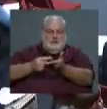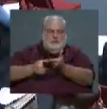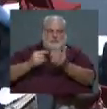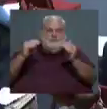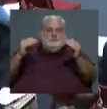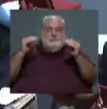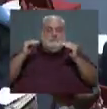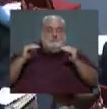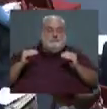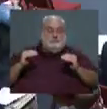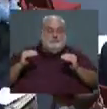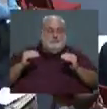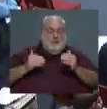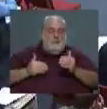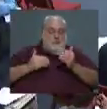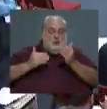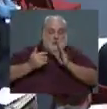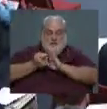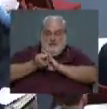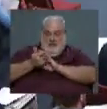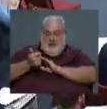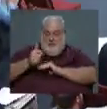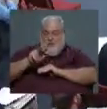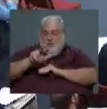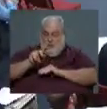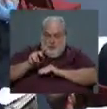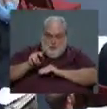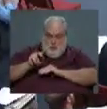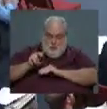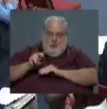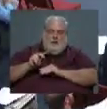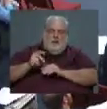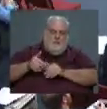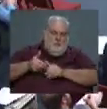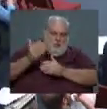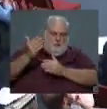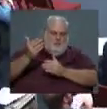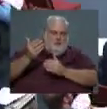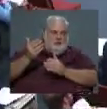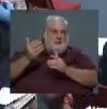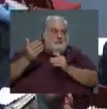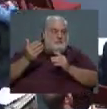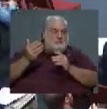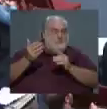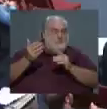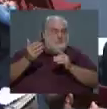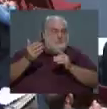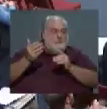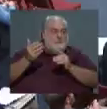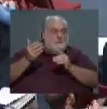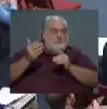I presume, a motion to delete Ordinance 32. Is that a part of your motion? Move. Is there a second?